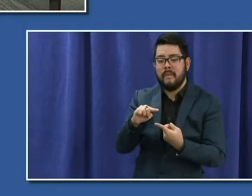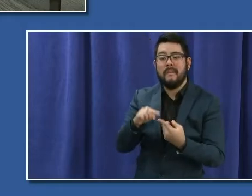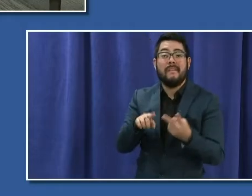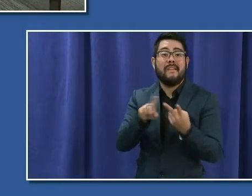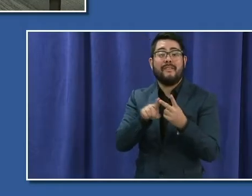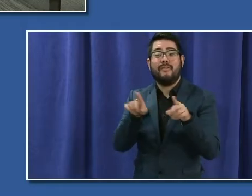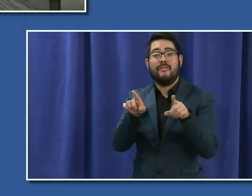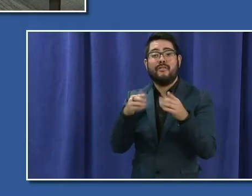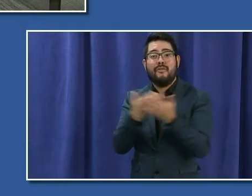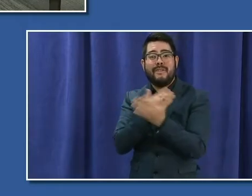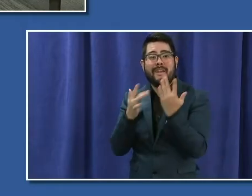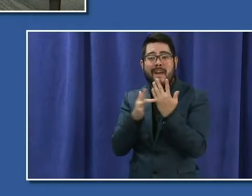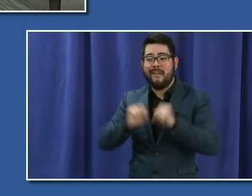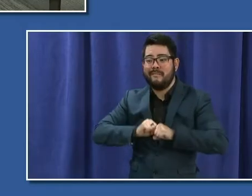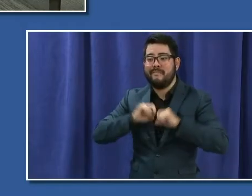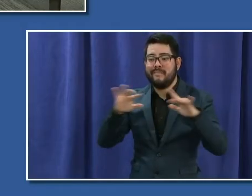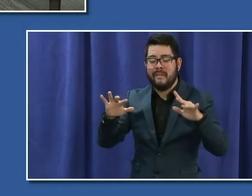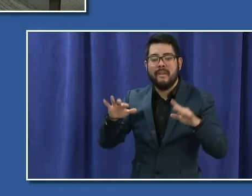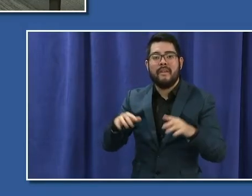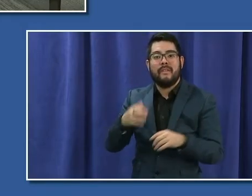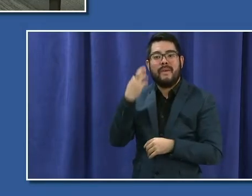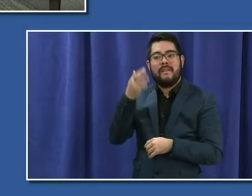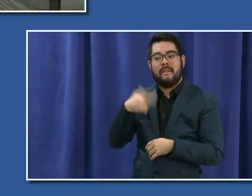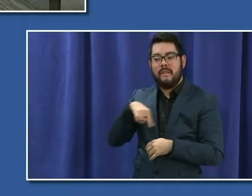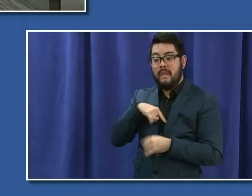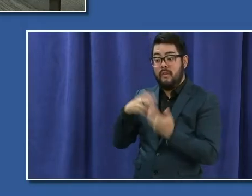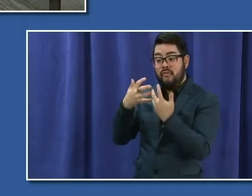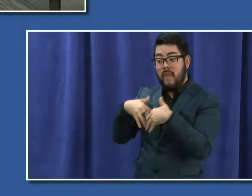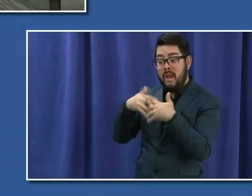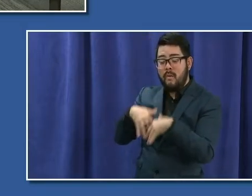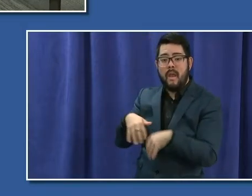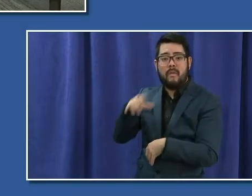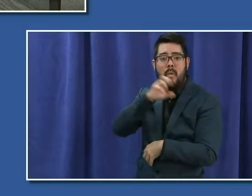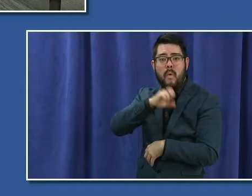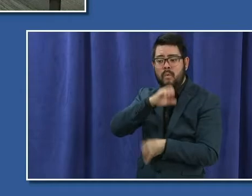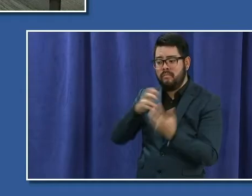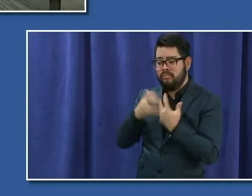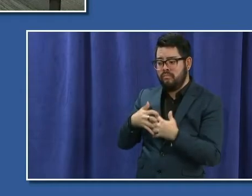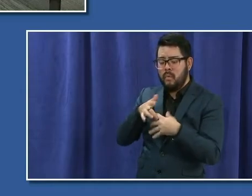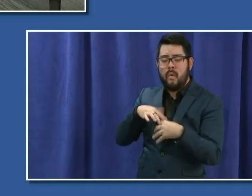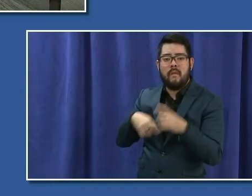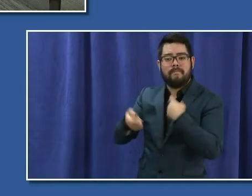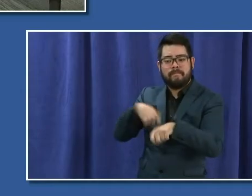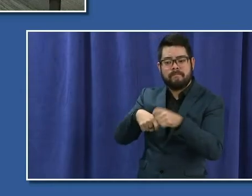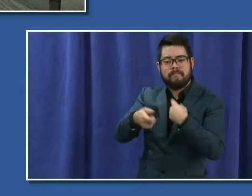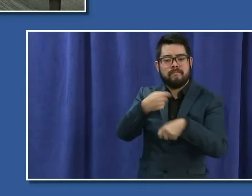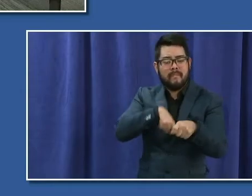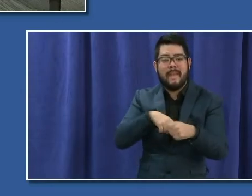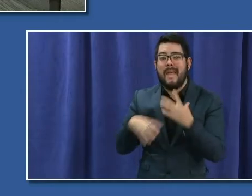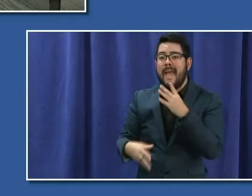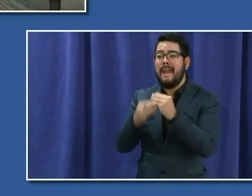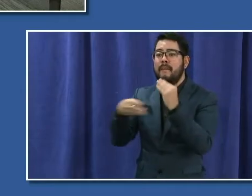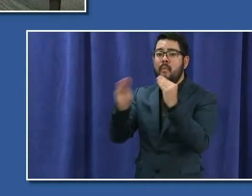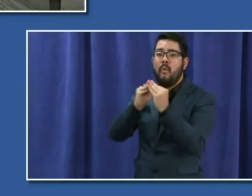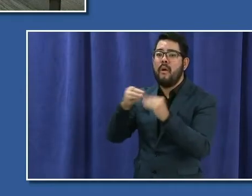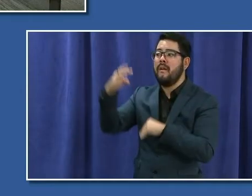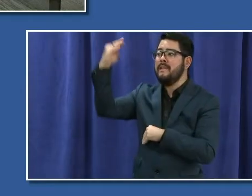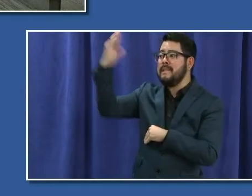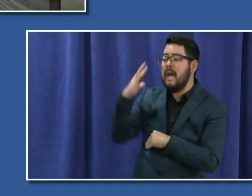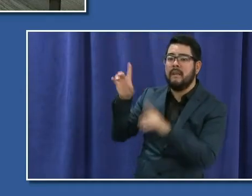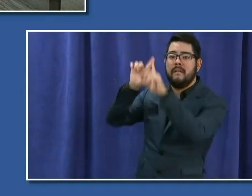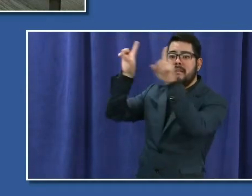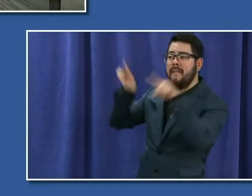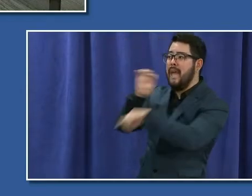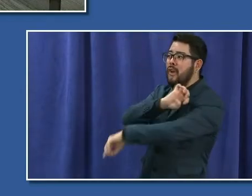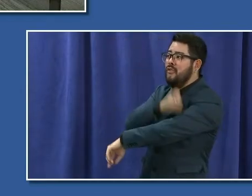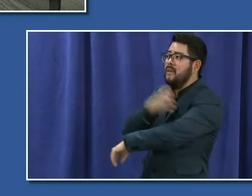out, just by replacing those generators, those motors, adding more solar panels to our buildings to be able to use